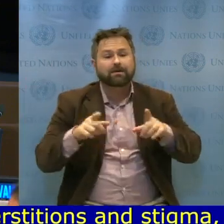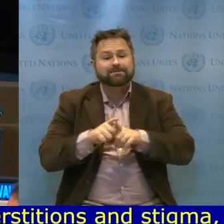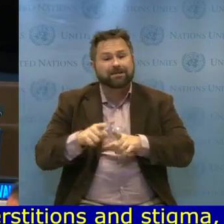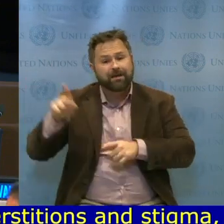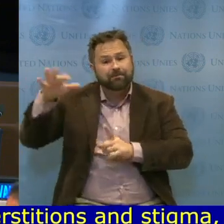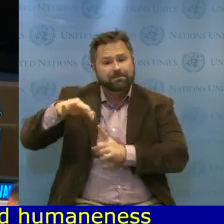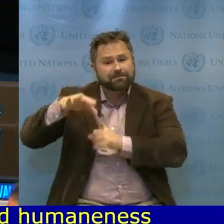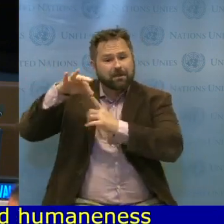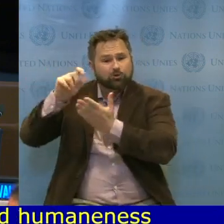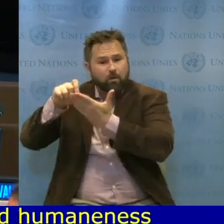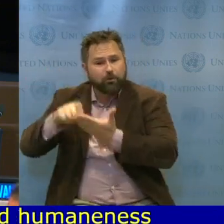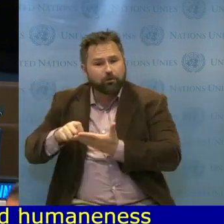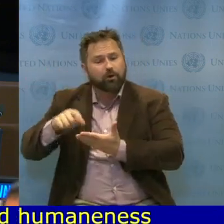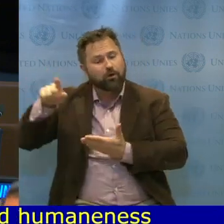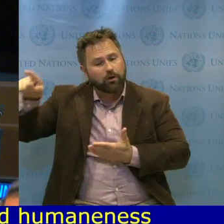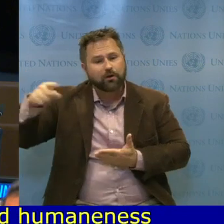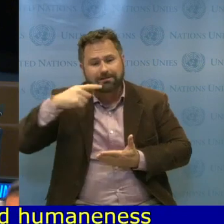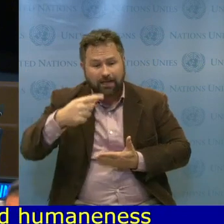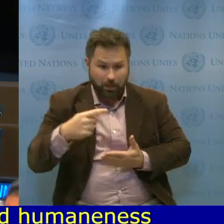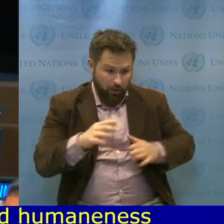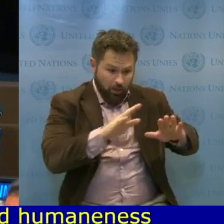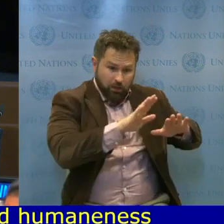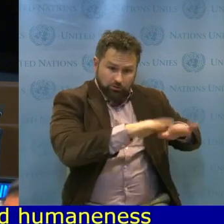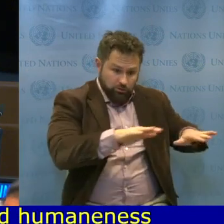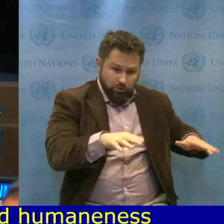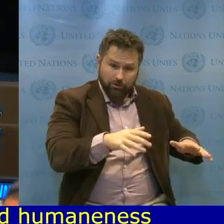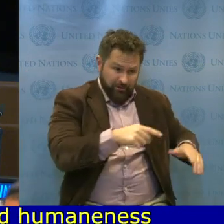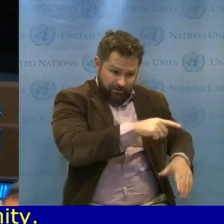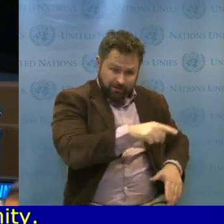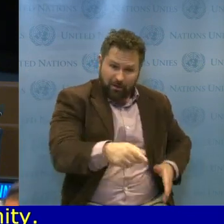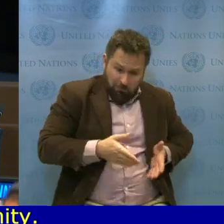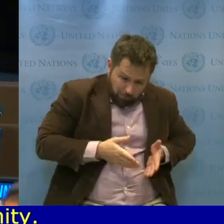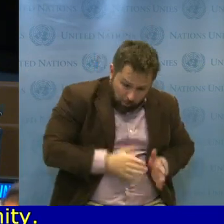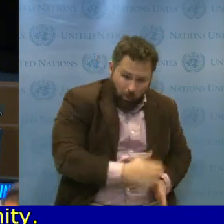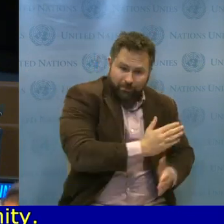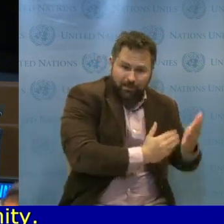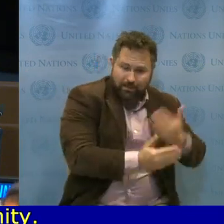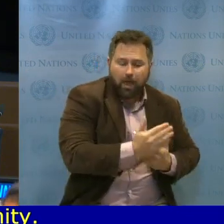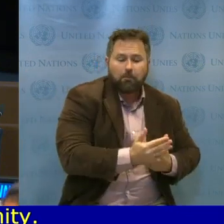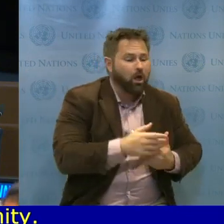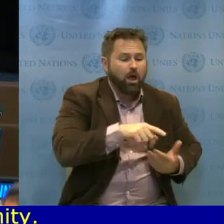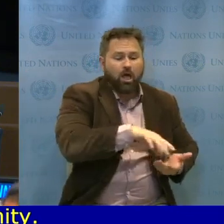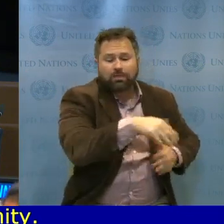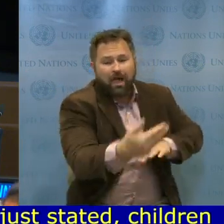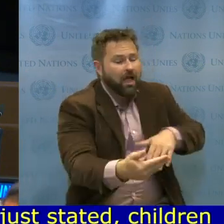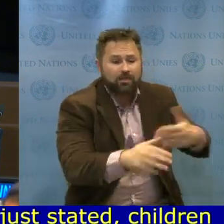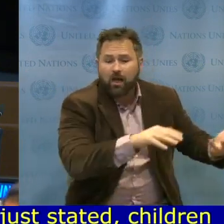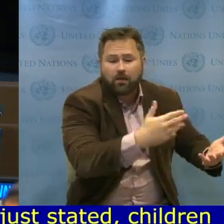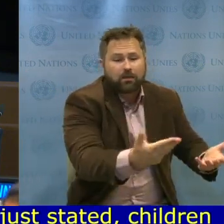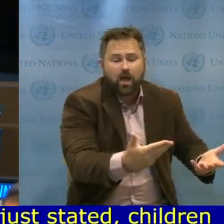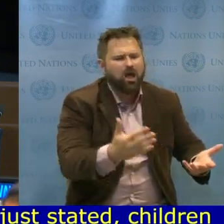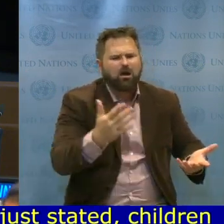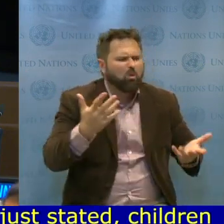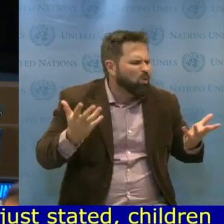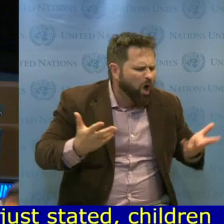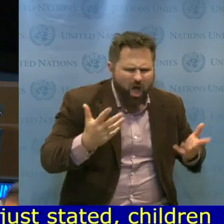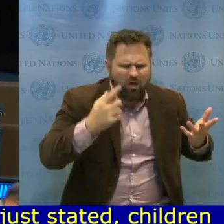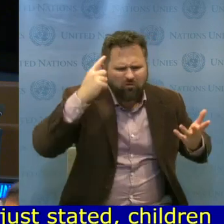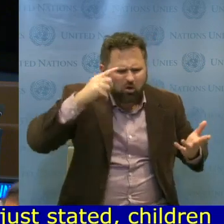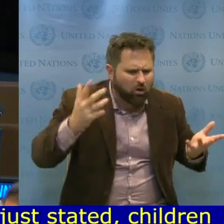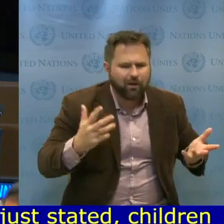born with a disability more often die because of the lack of care than because of the disability itself. And at the opening of